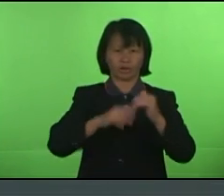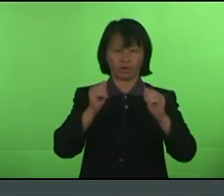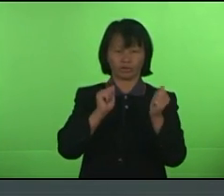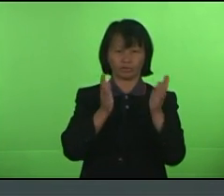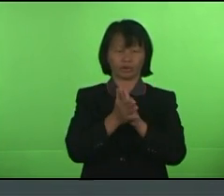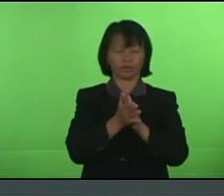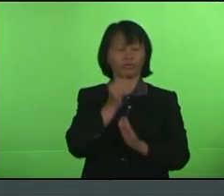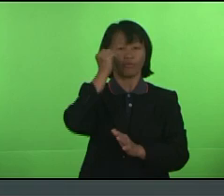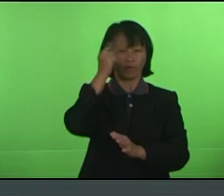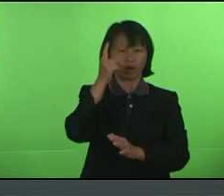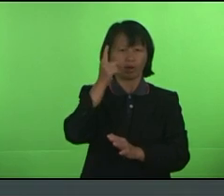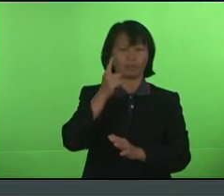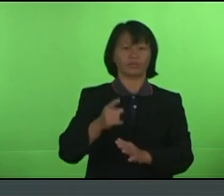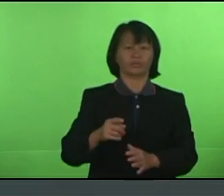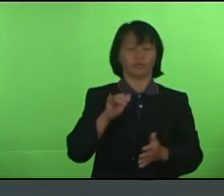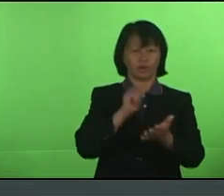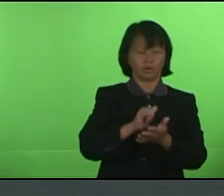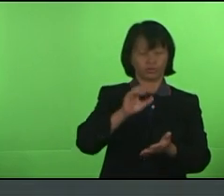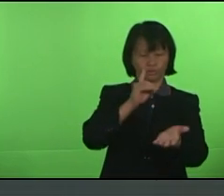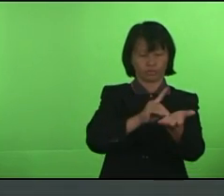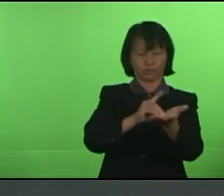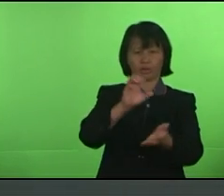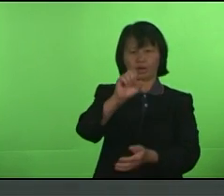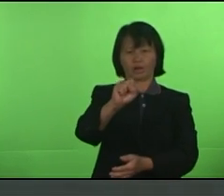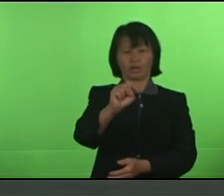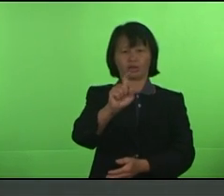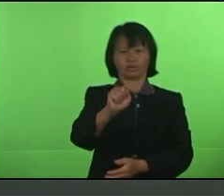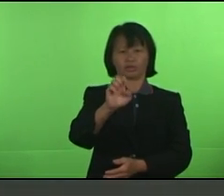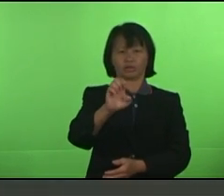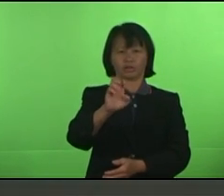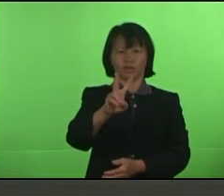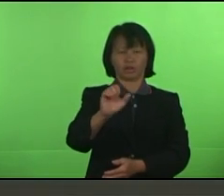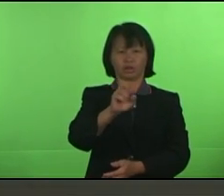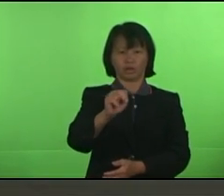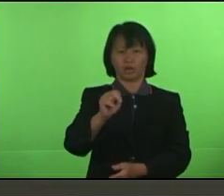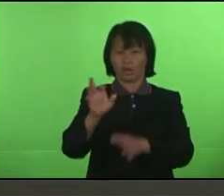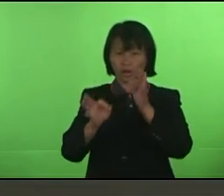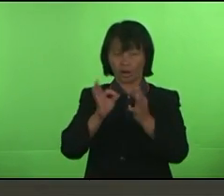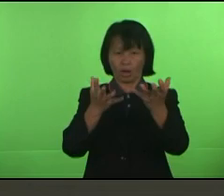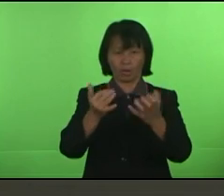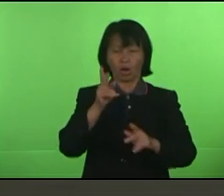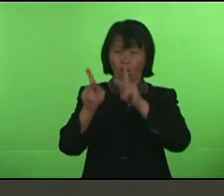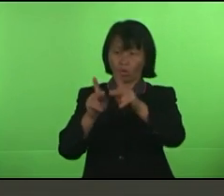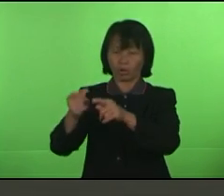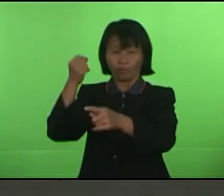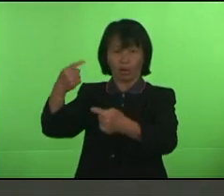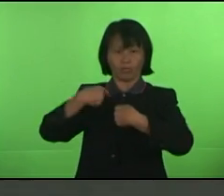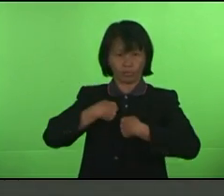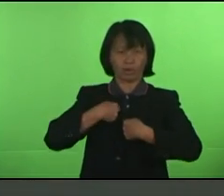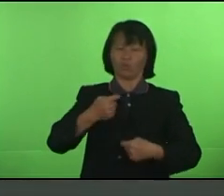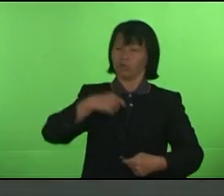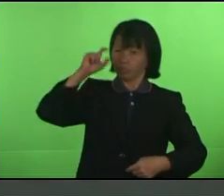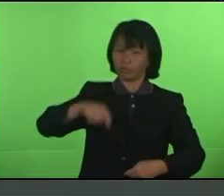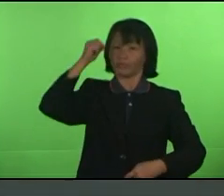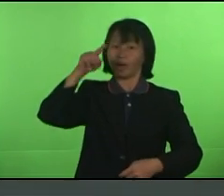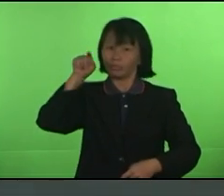to do that, but that's what Dr. Stephen Covey said, you know? Before you want people to understand you, you better understand them